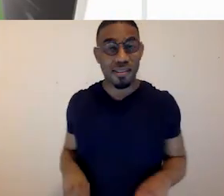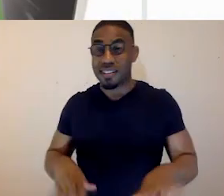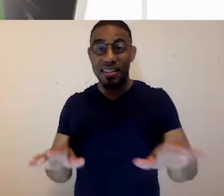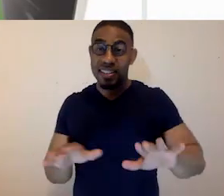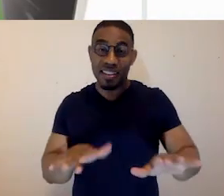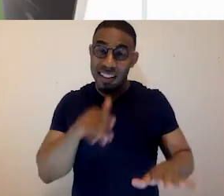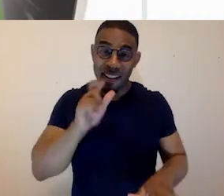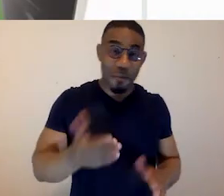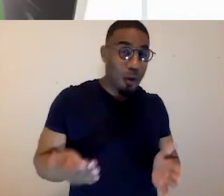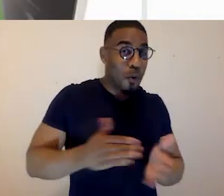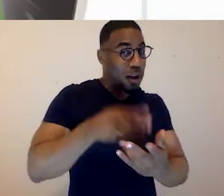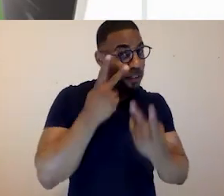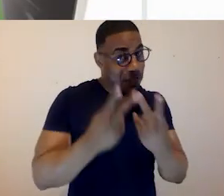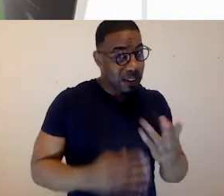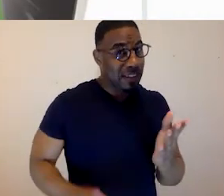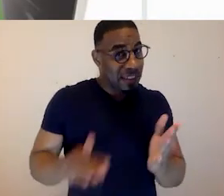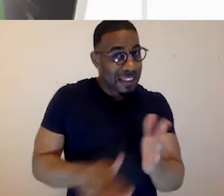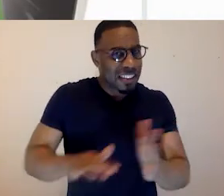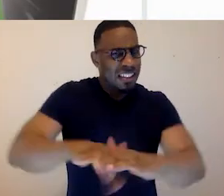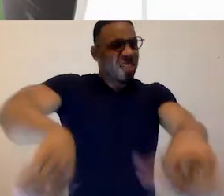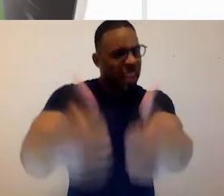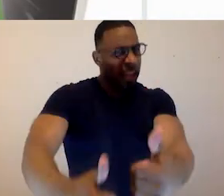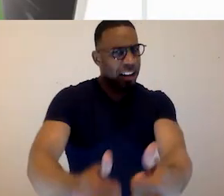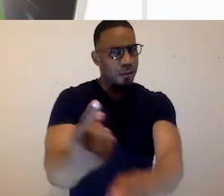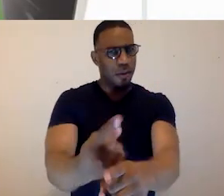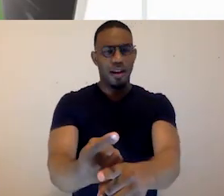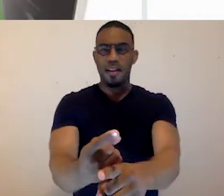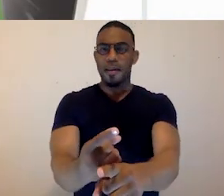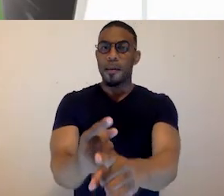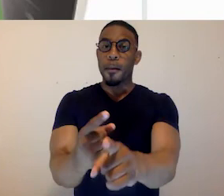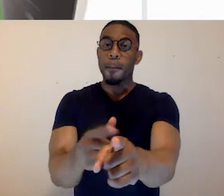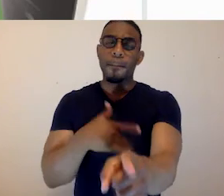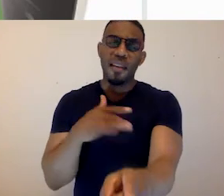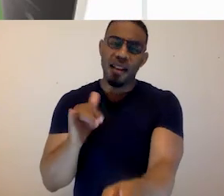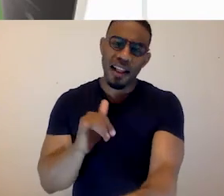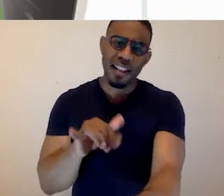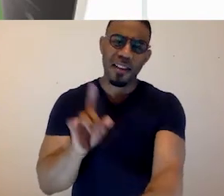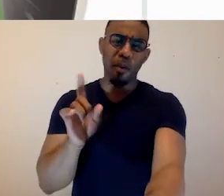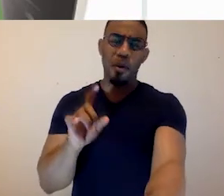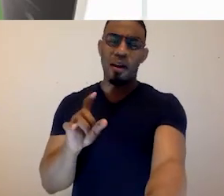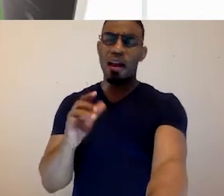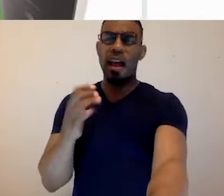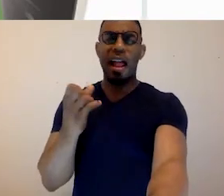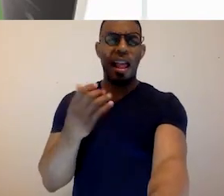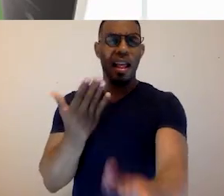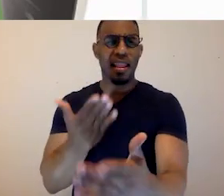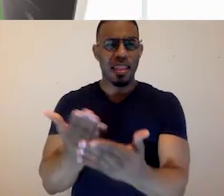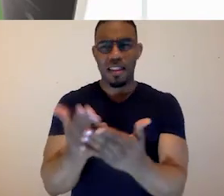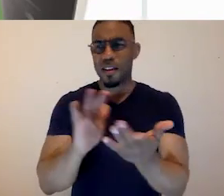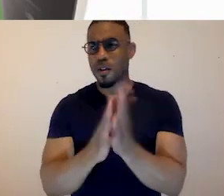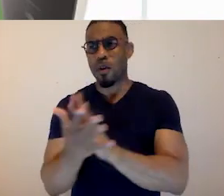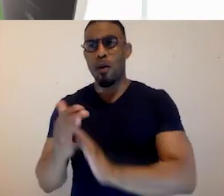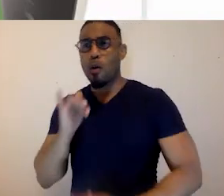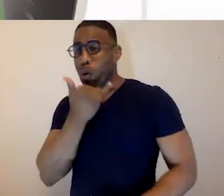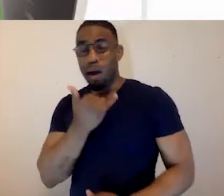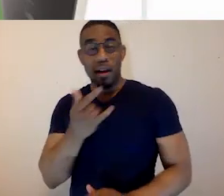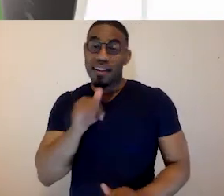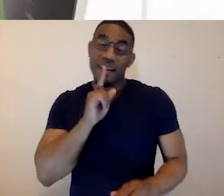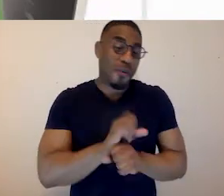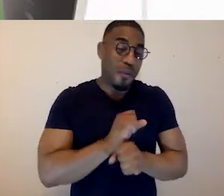stuff had to be revisited and challenged, right? And I feel like this is where a lot of teams are going wrong. They aren't